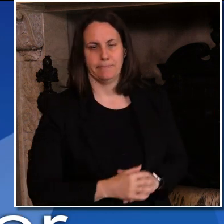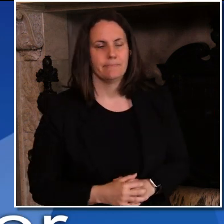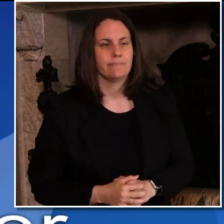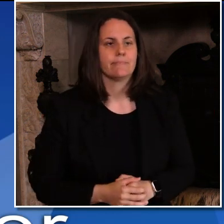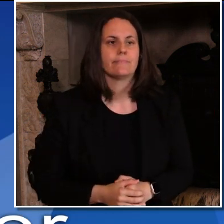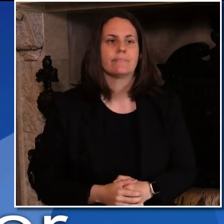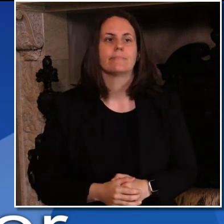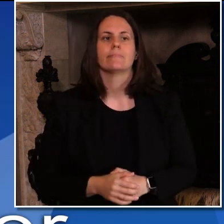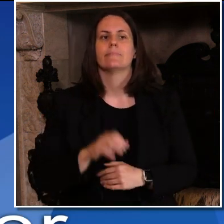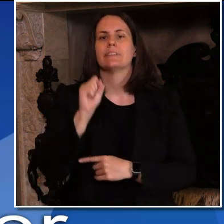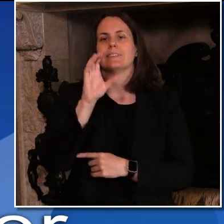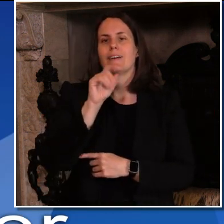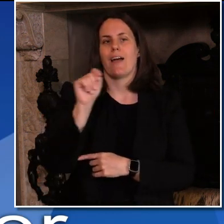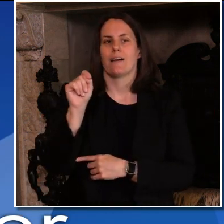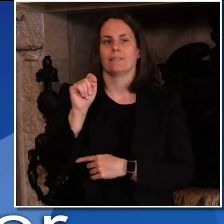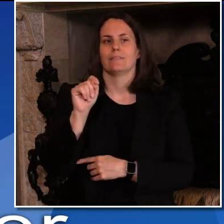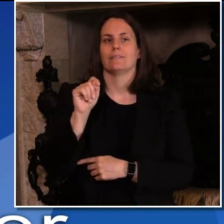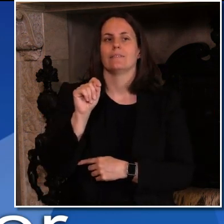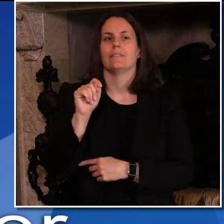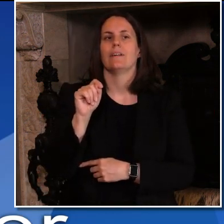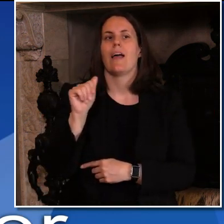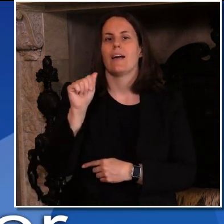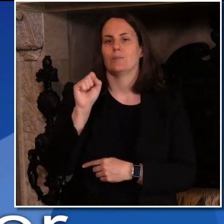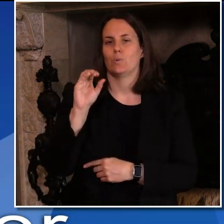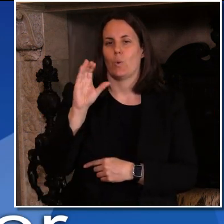Scott Bauer from the Associated Press. Scott?